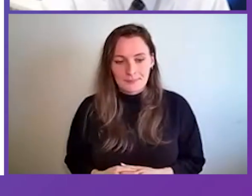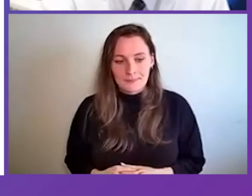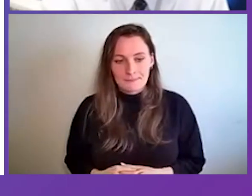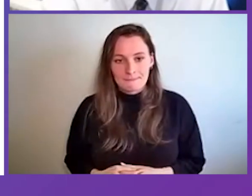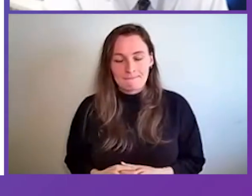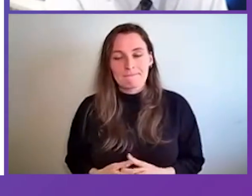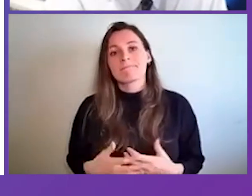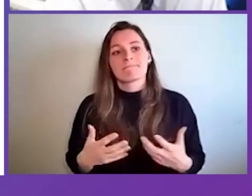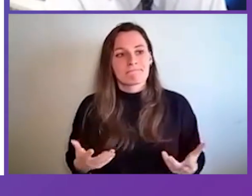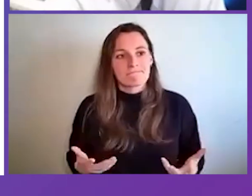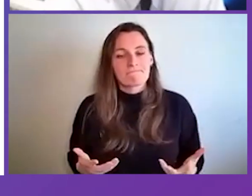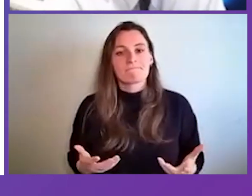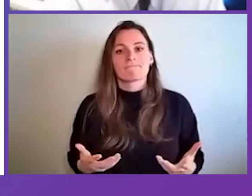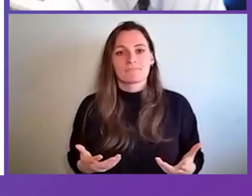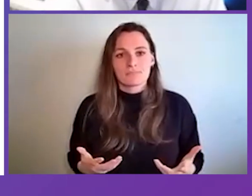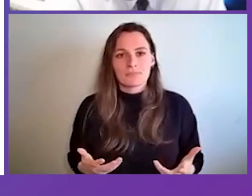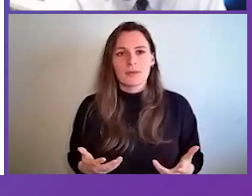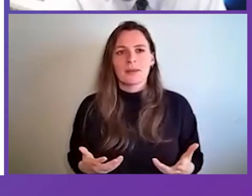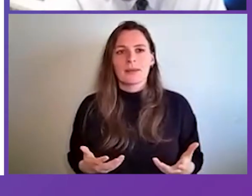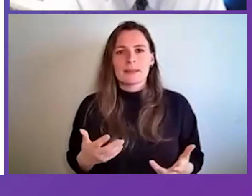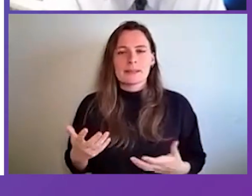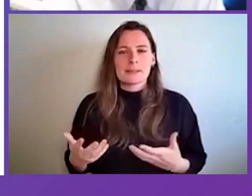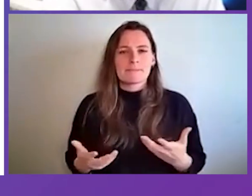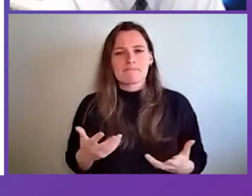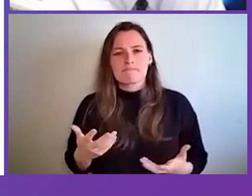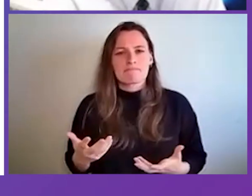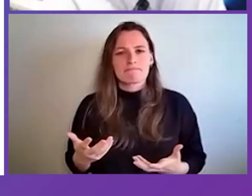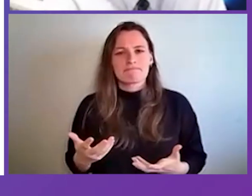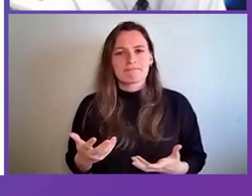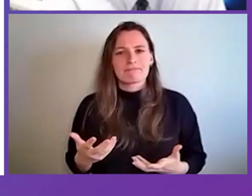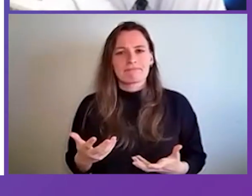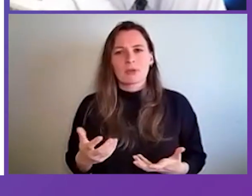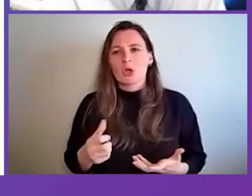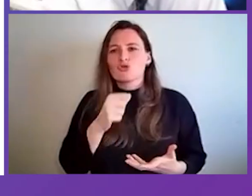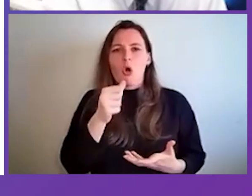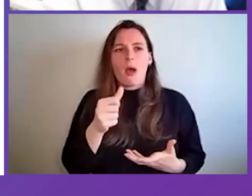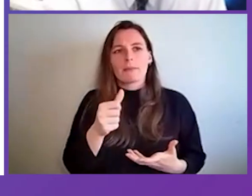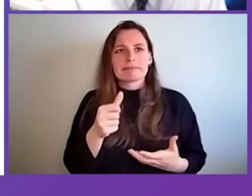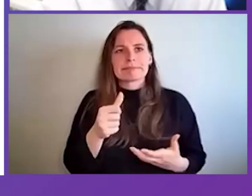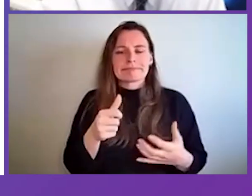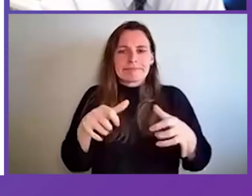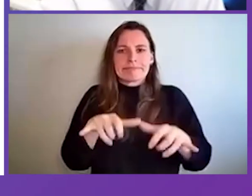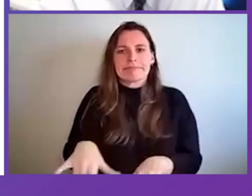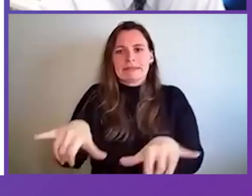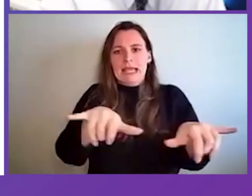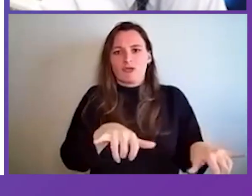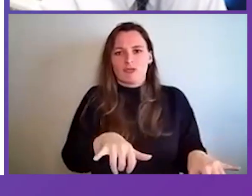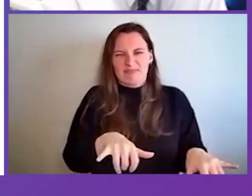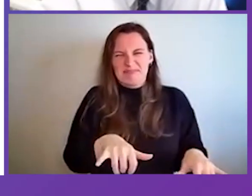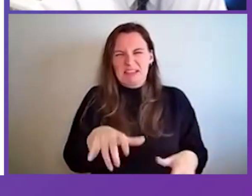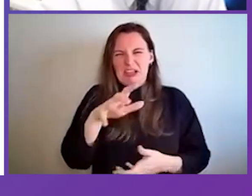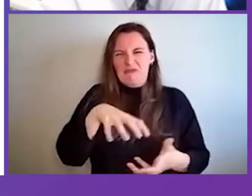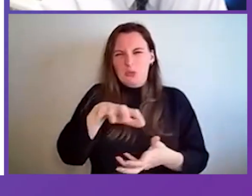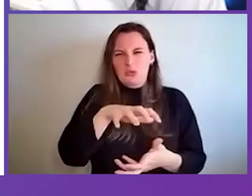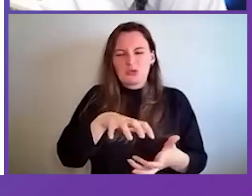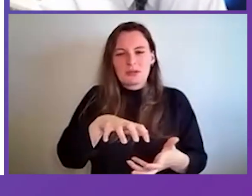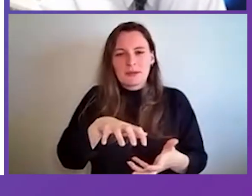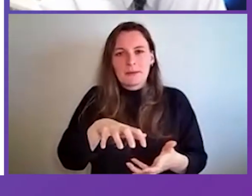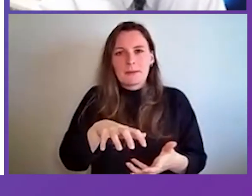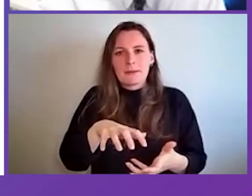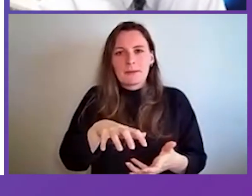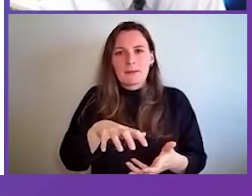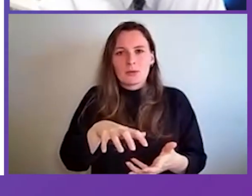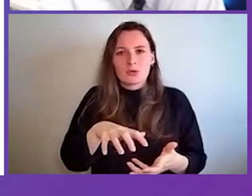there's some confusion or there's inconsistency, I'll say, about whether or not